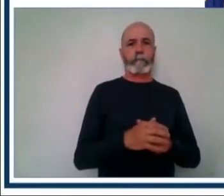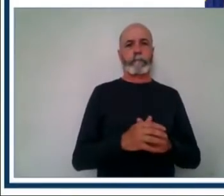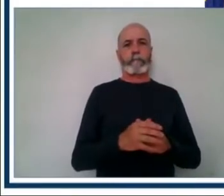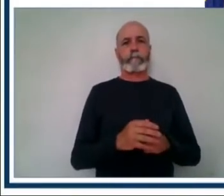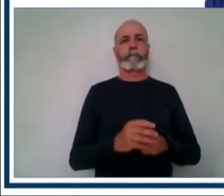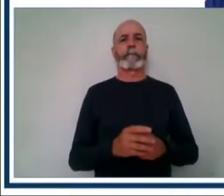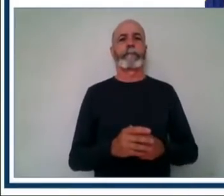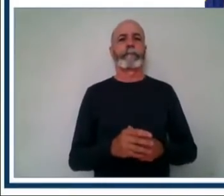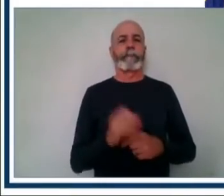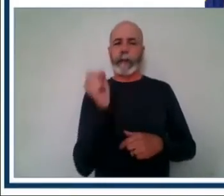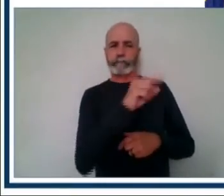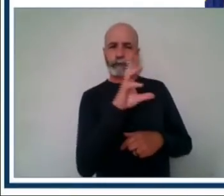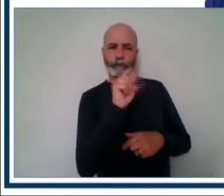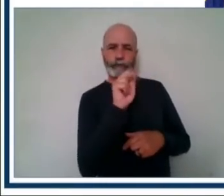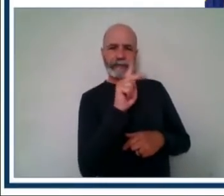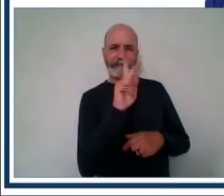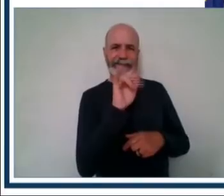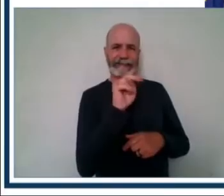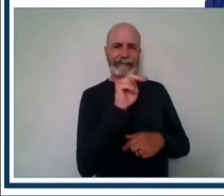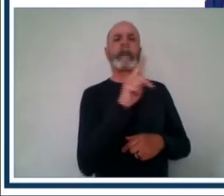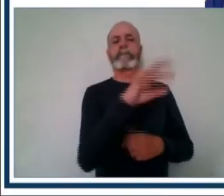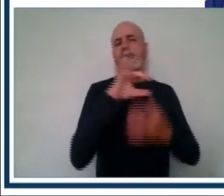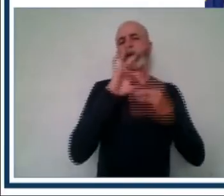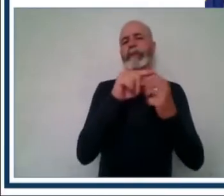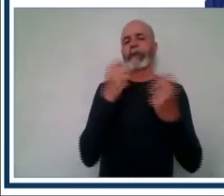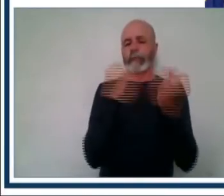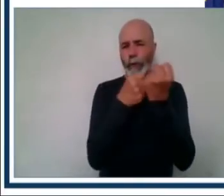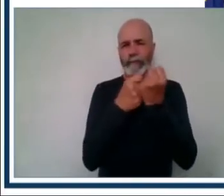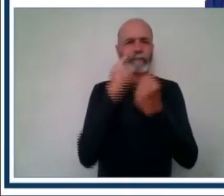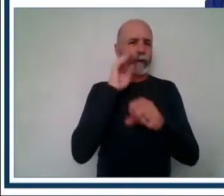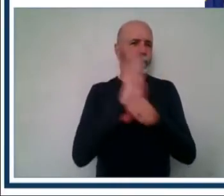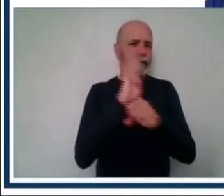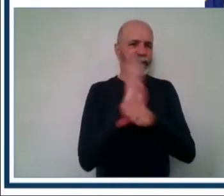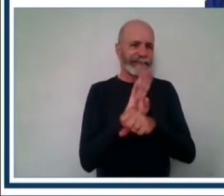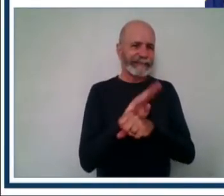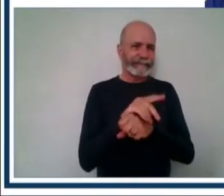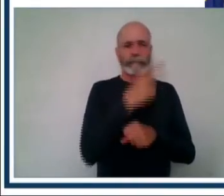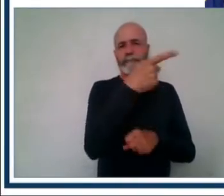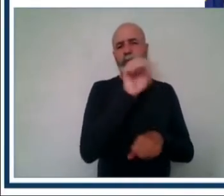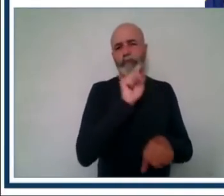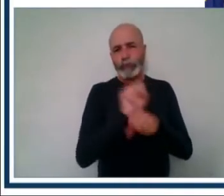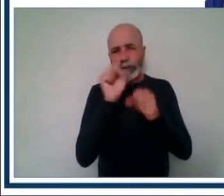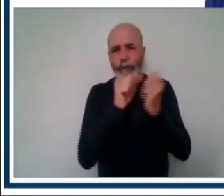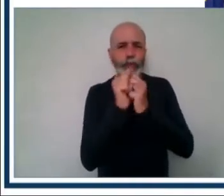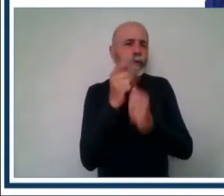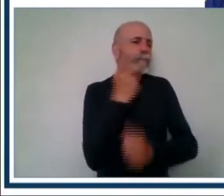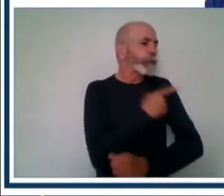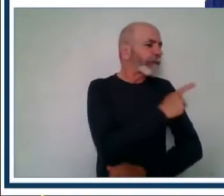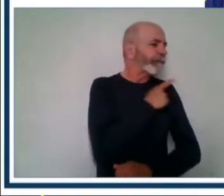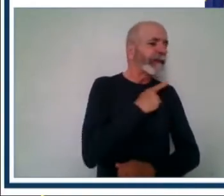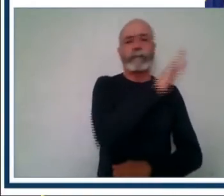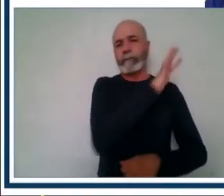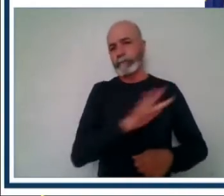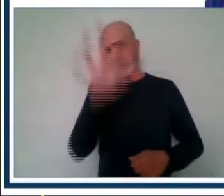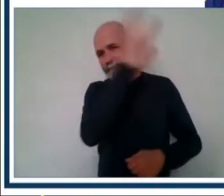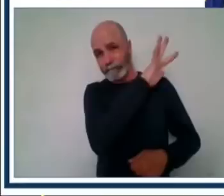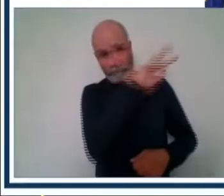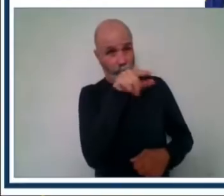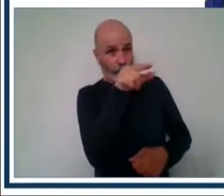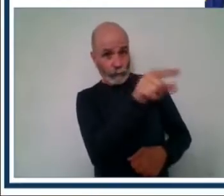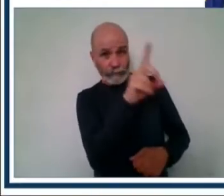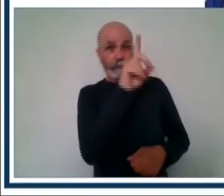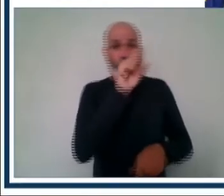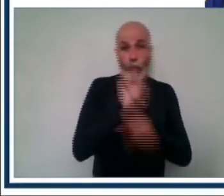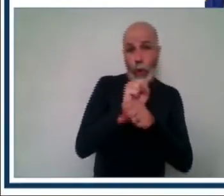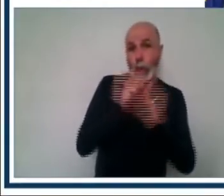you're, working with your provincial counterparts. And I'm just wondering, are you working at all directly, though, with small businesses who are actually impacted and finding